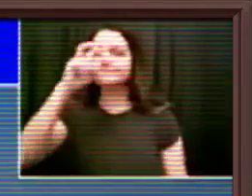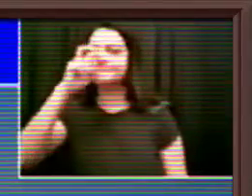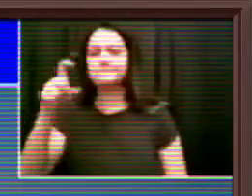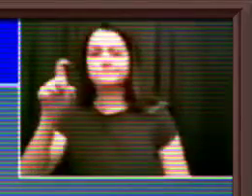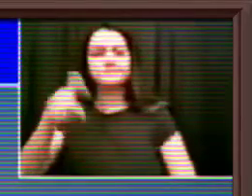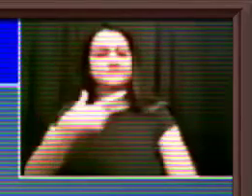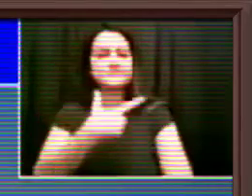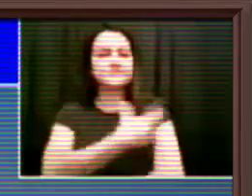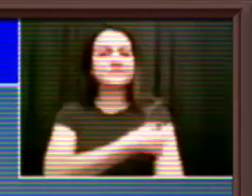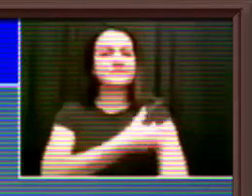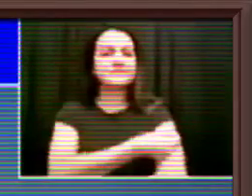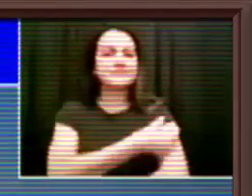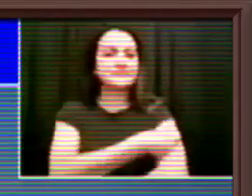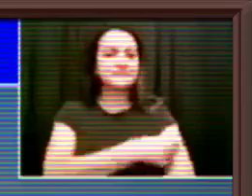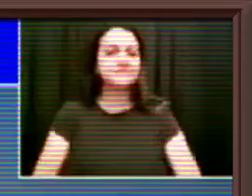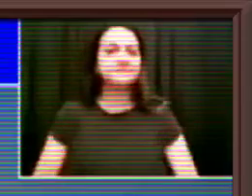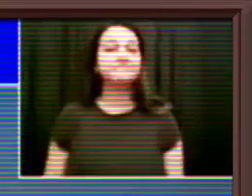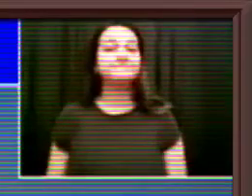at heart.